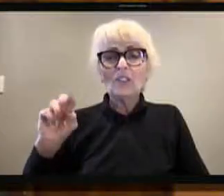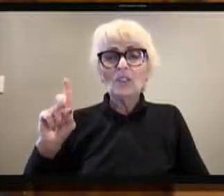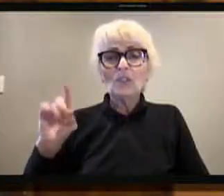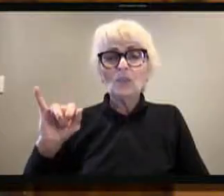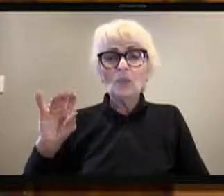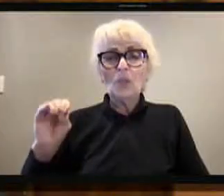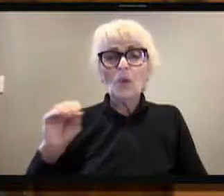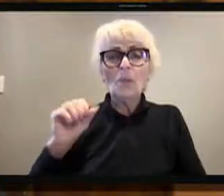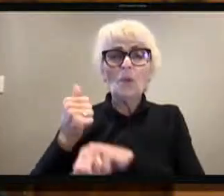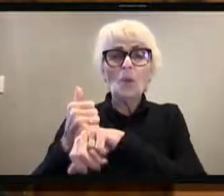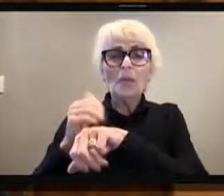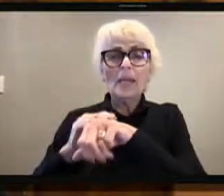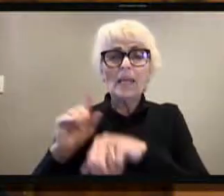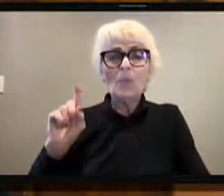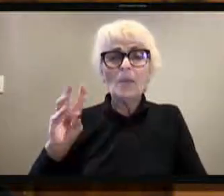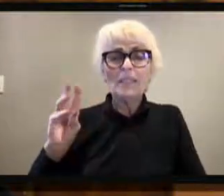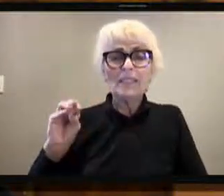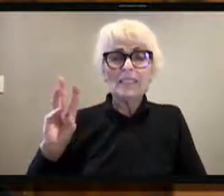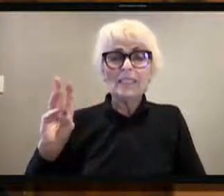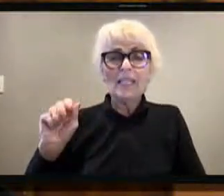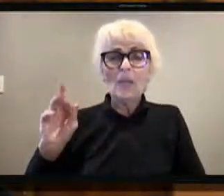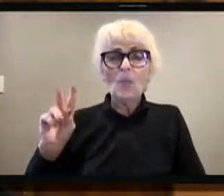historic status on April 12th,